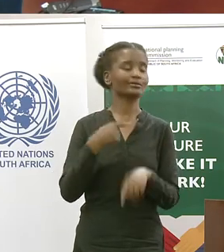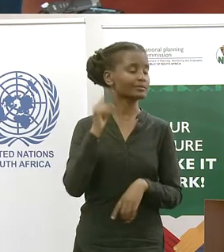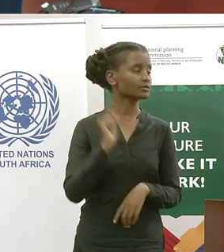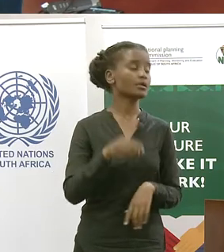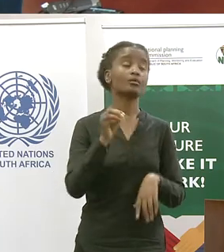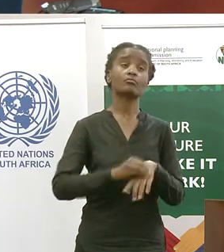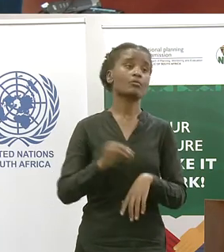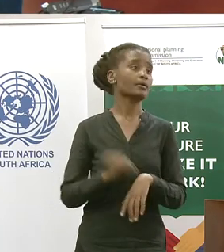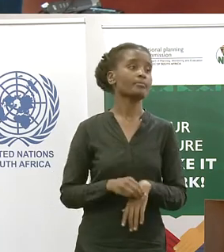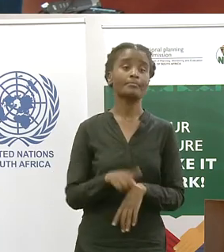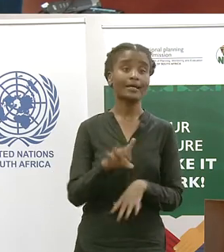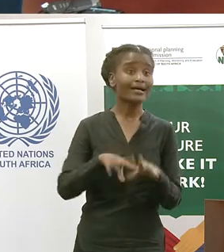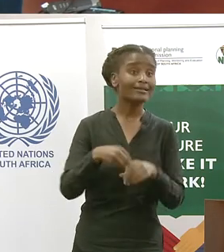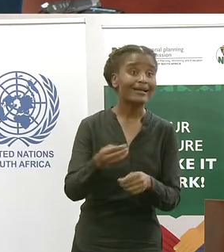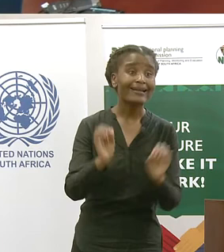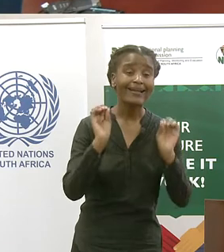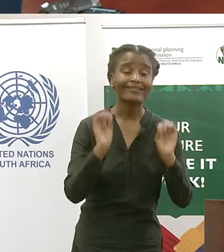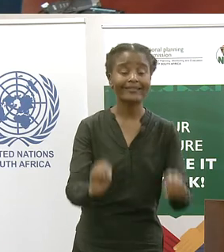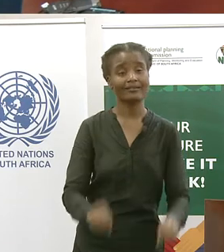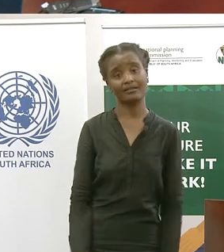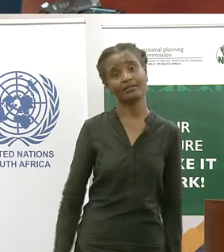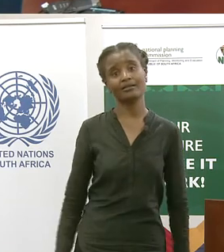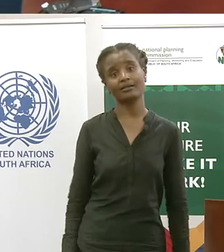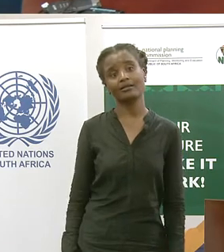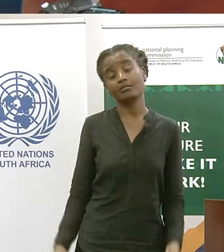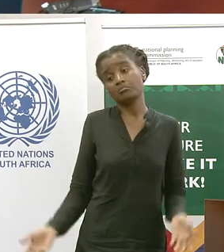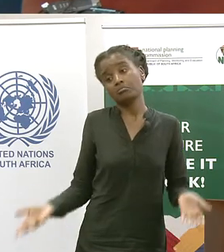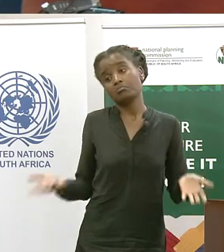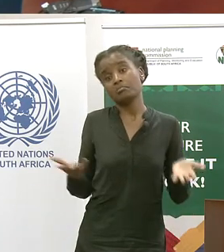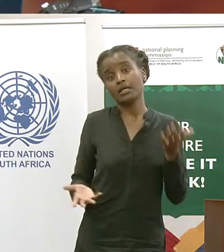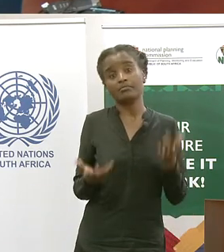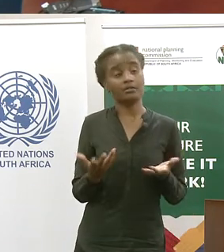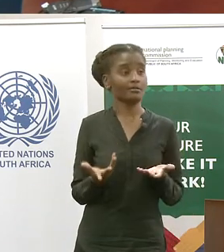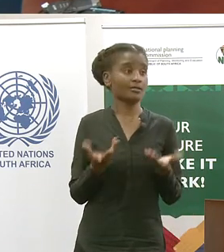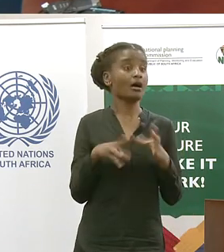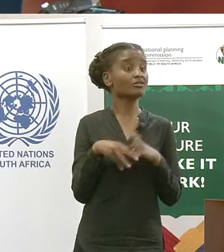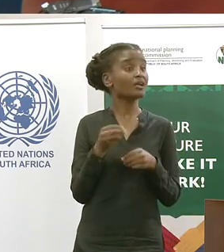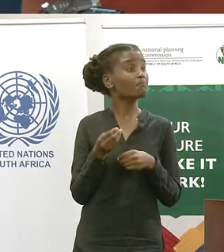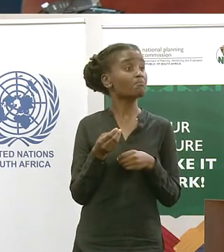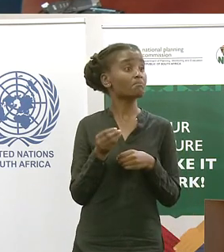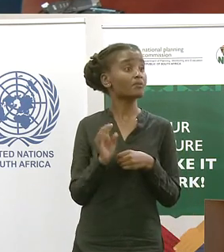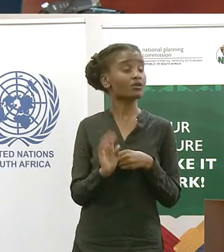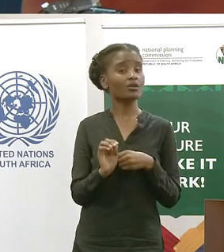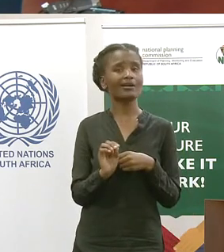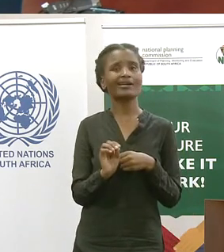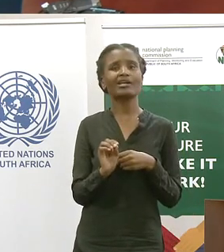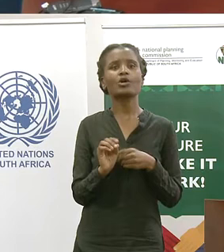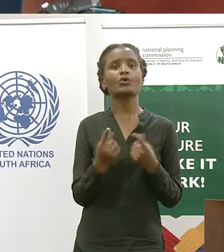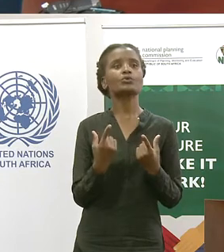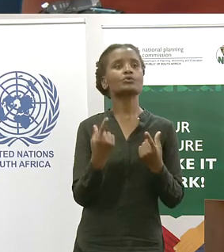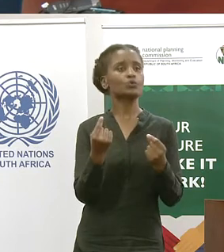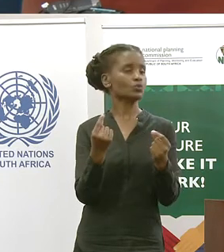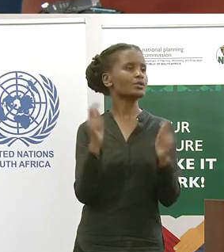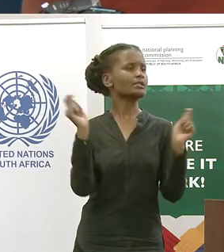yields no results. Maybe the results is out of, and it's in the way we do the celebration,